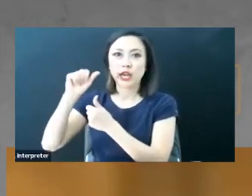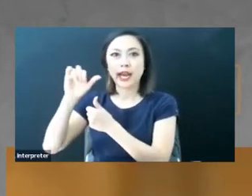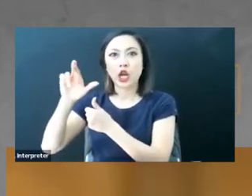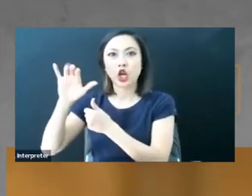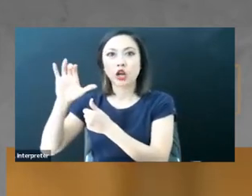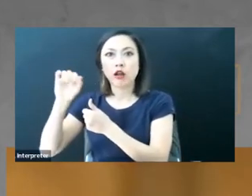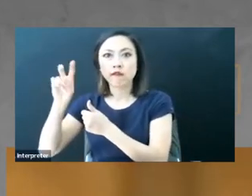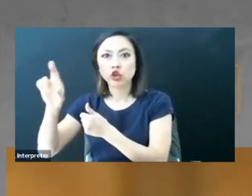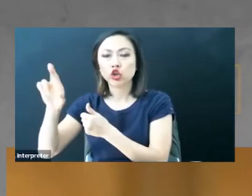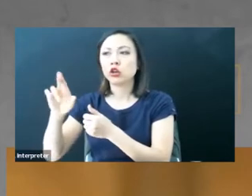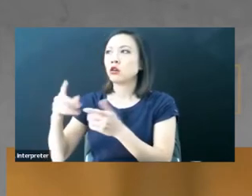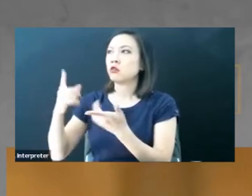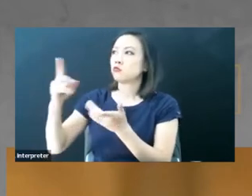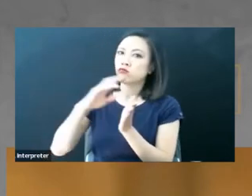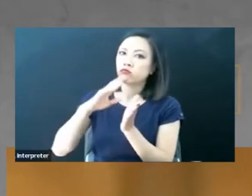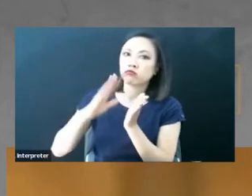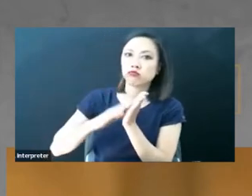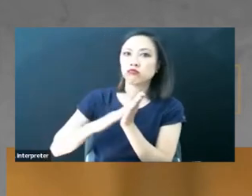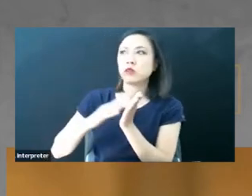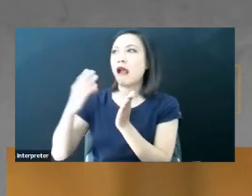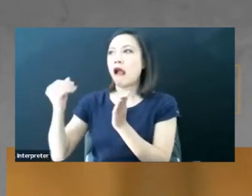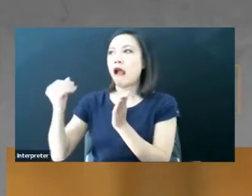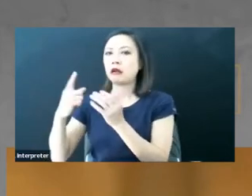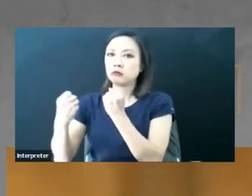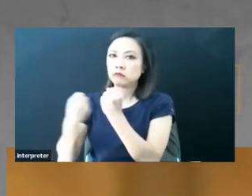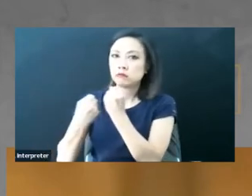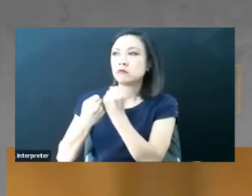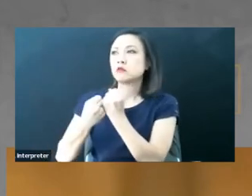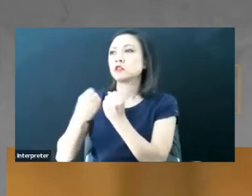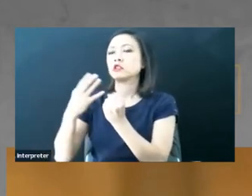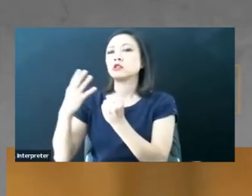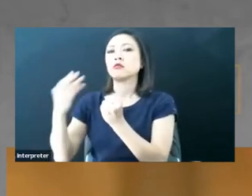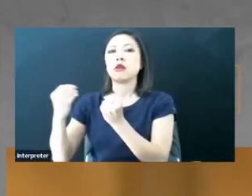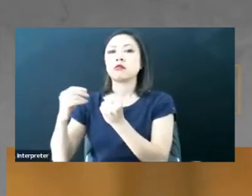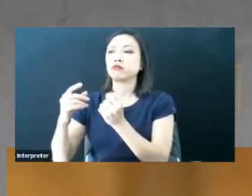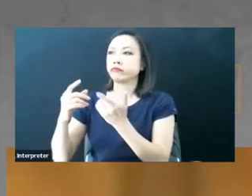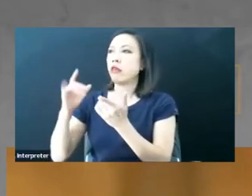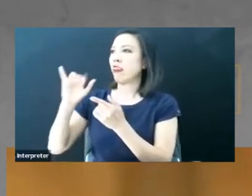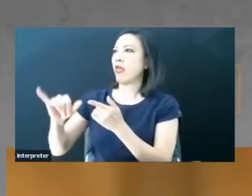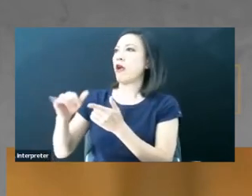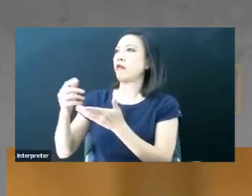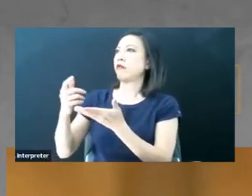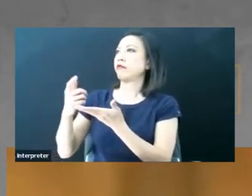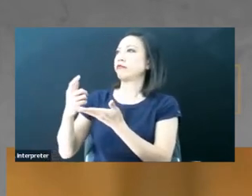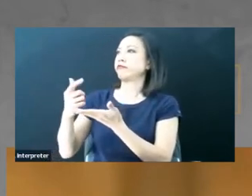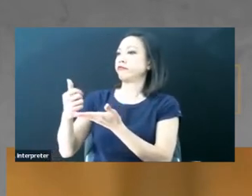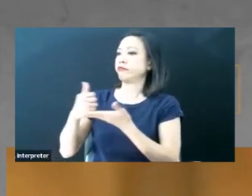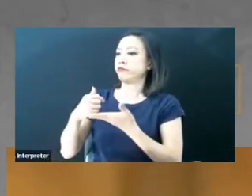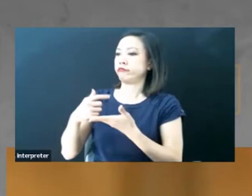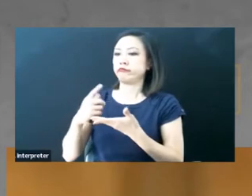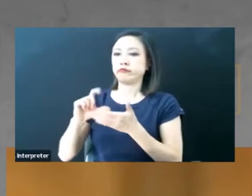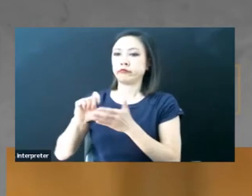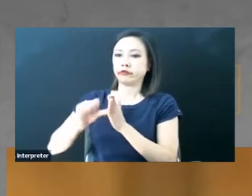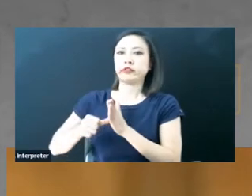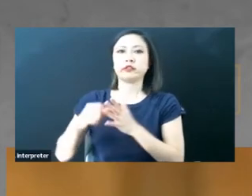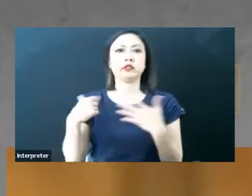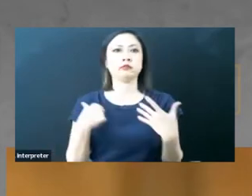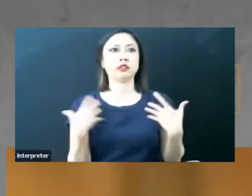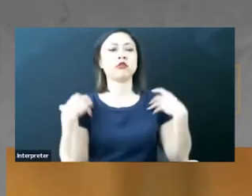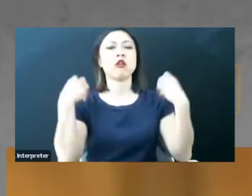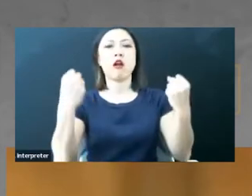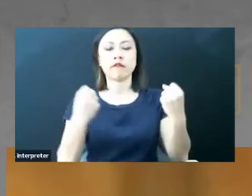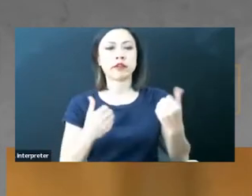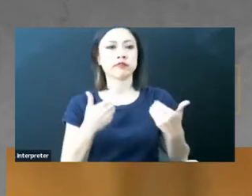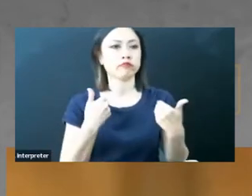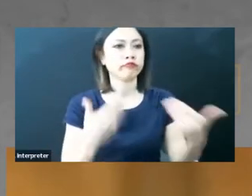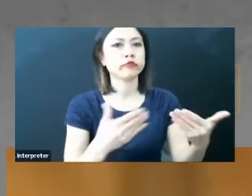both opens doors and also reinforces confidence around the ask. The other critically important point, in my view,